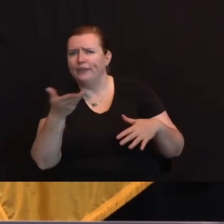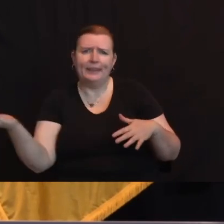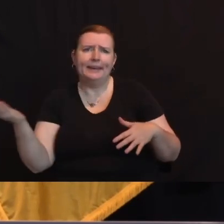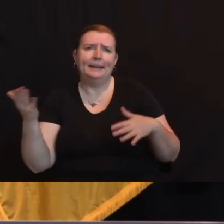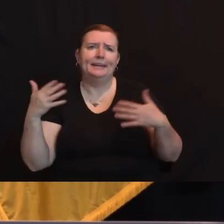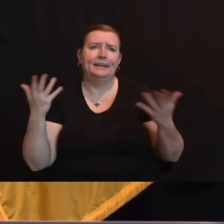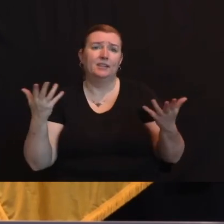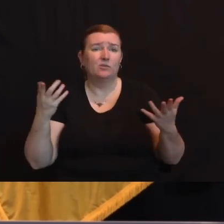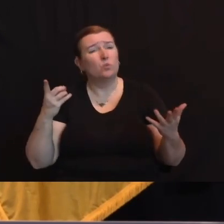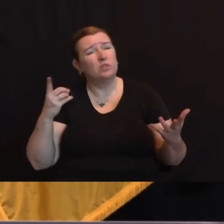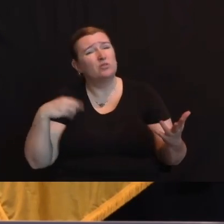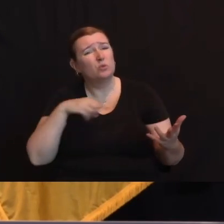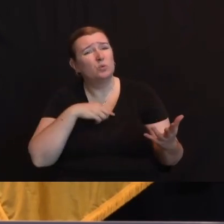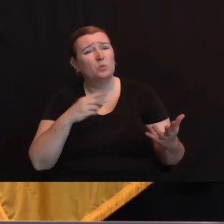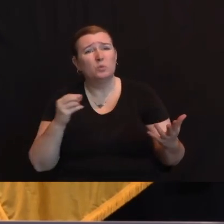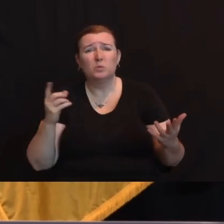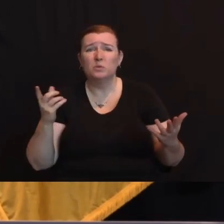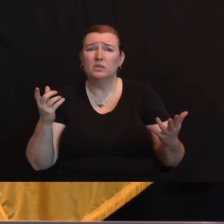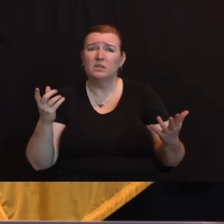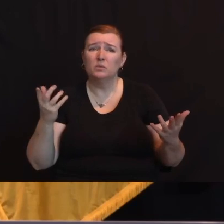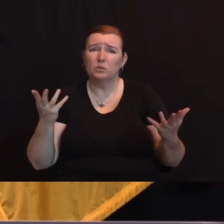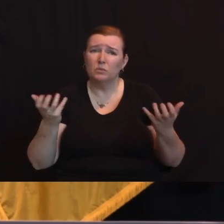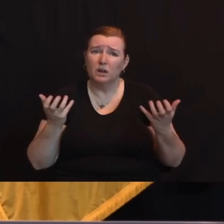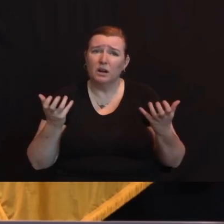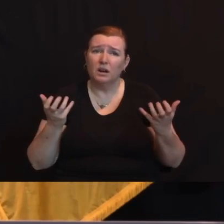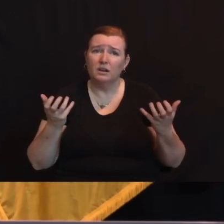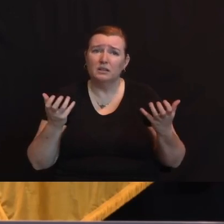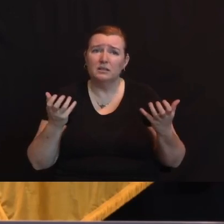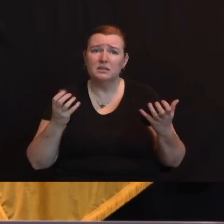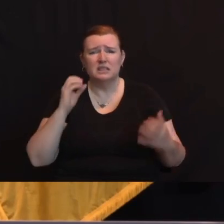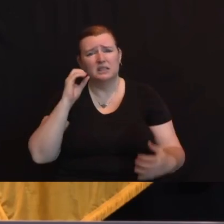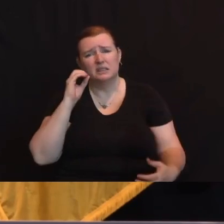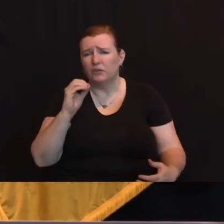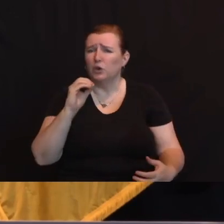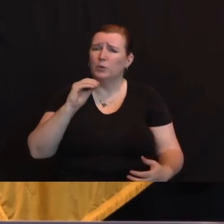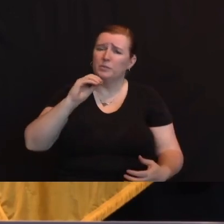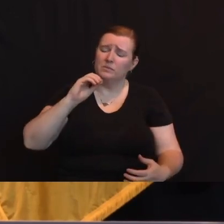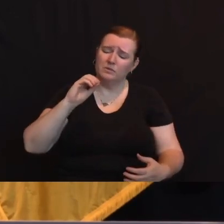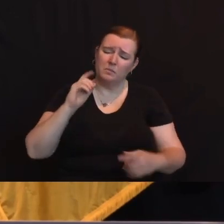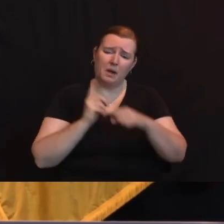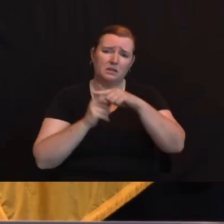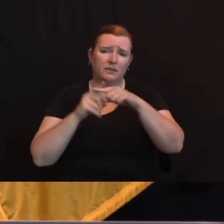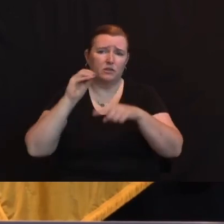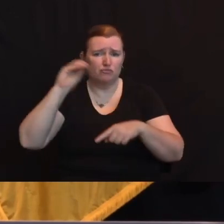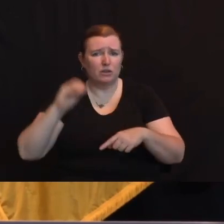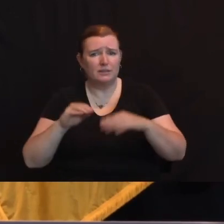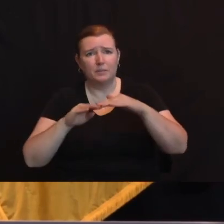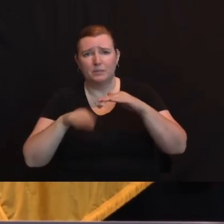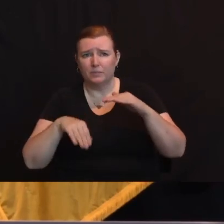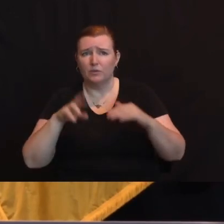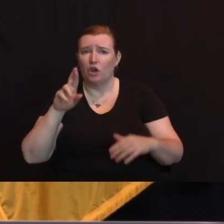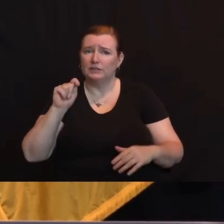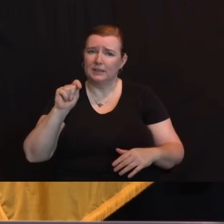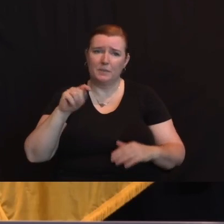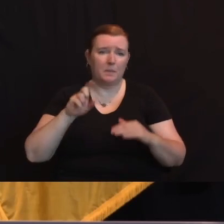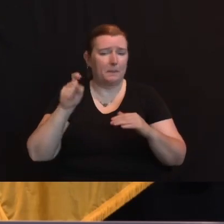low single digit spot positivity, which we have, and we need rate of transmission under 1, which we don't